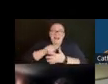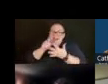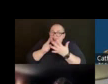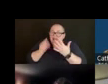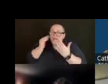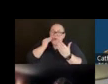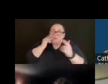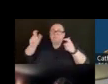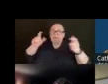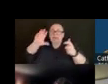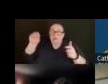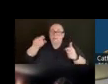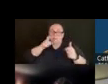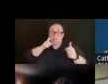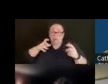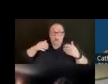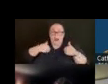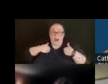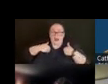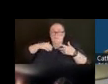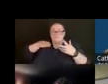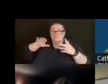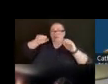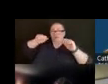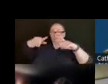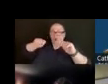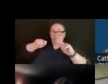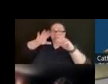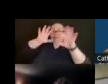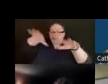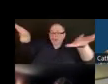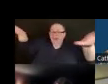all places where you'll find private affordable housing.